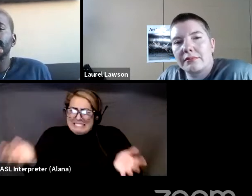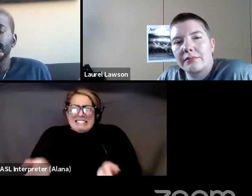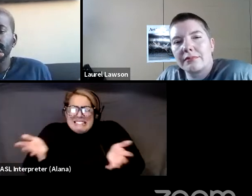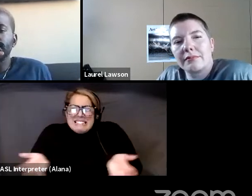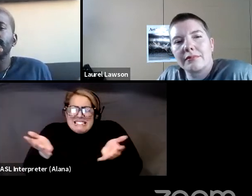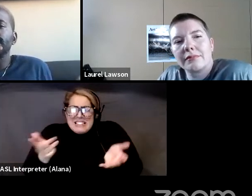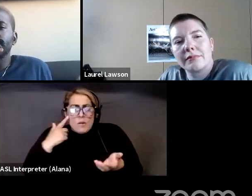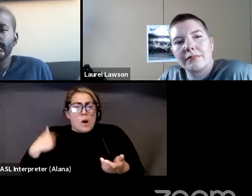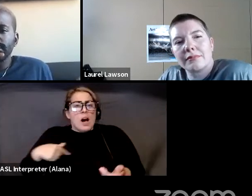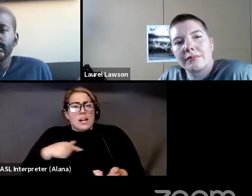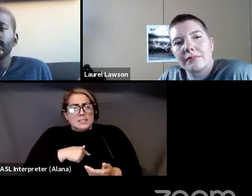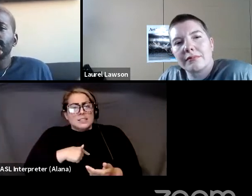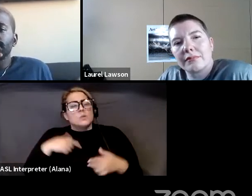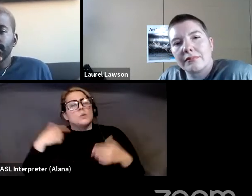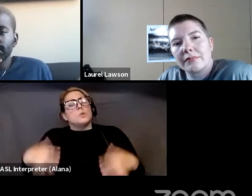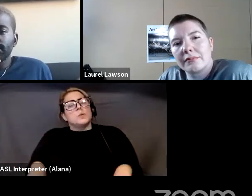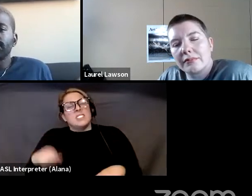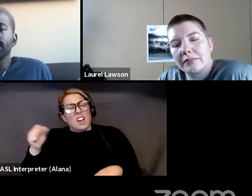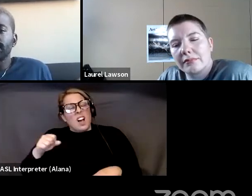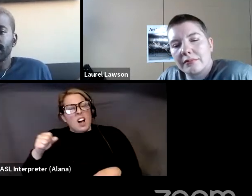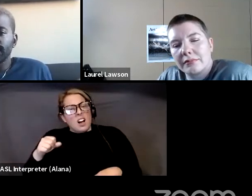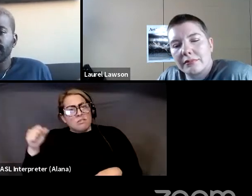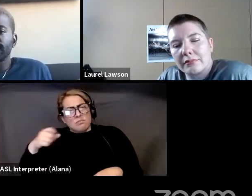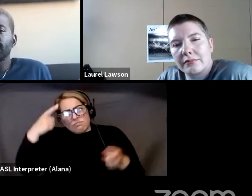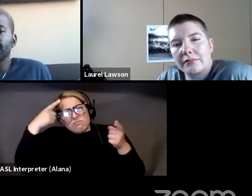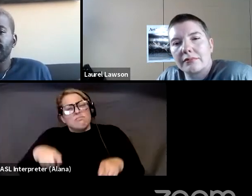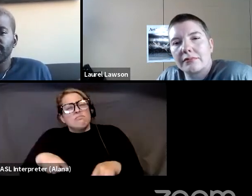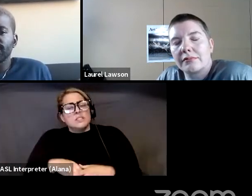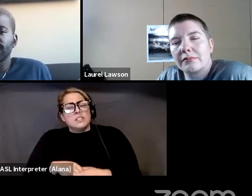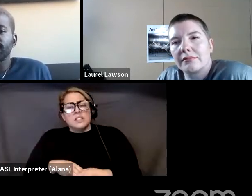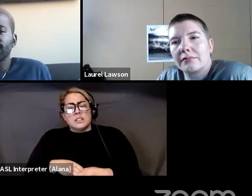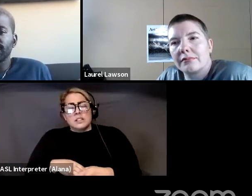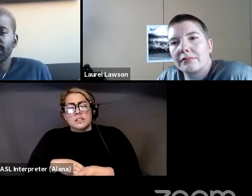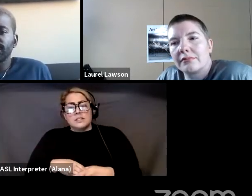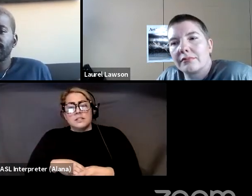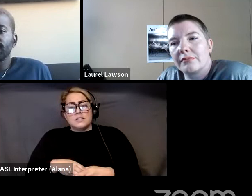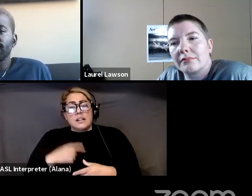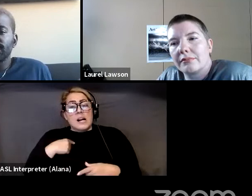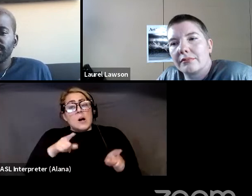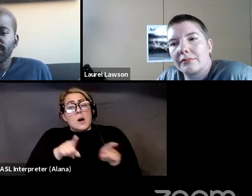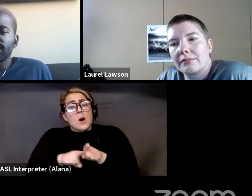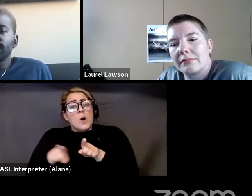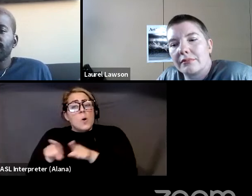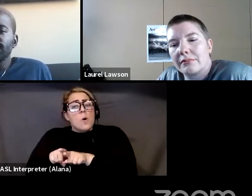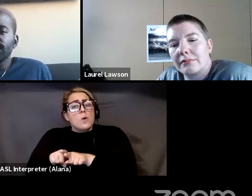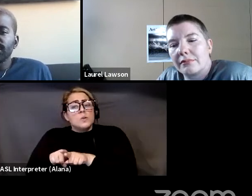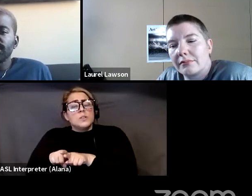So yeah, like I think in many cases, I also find